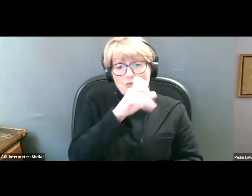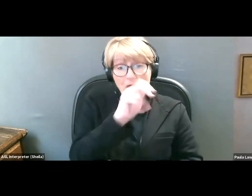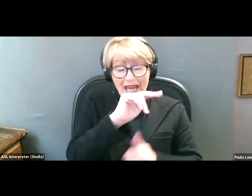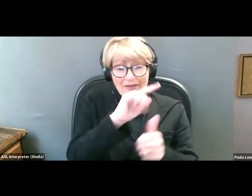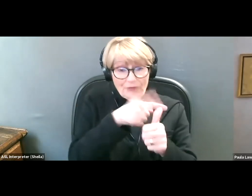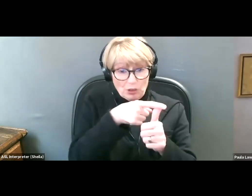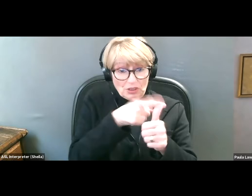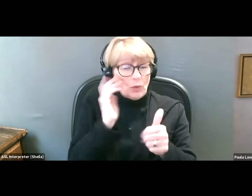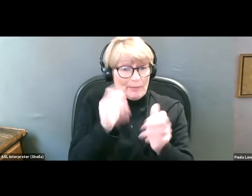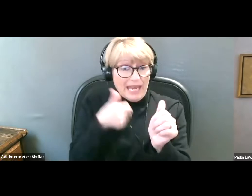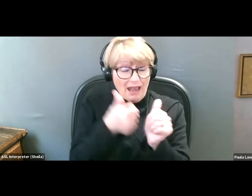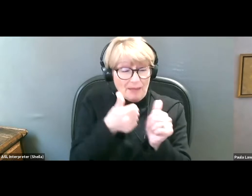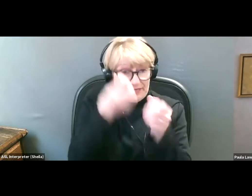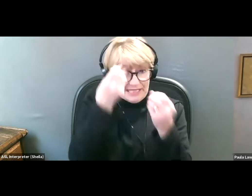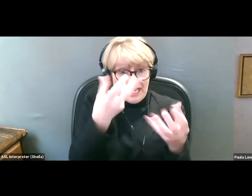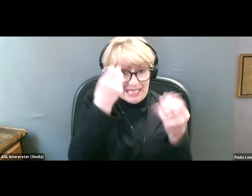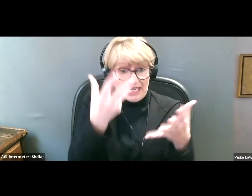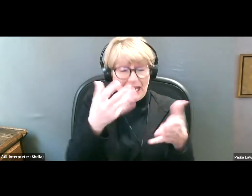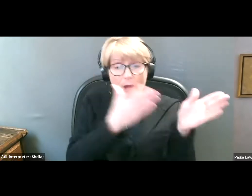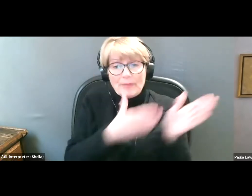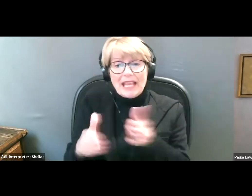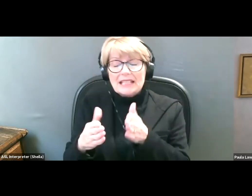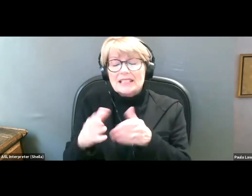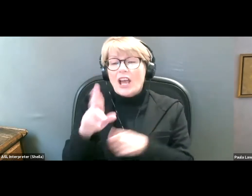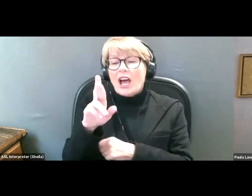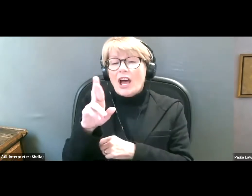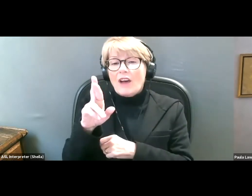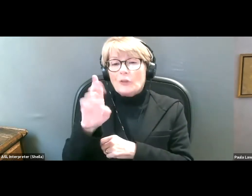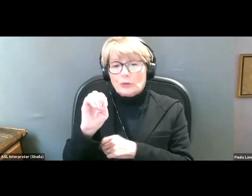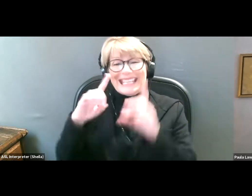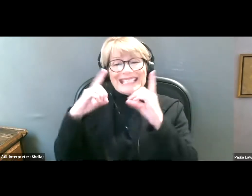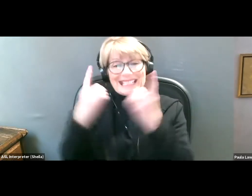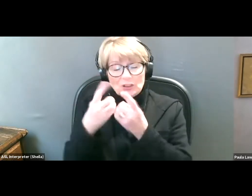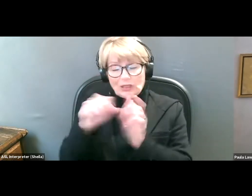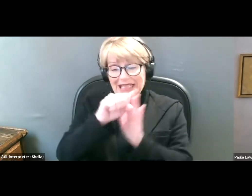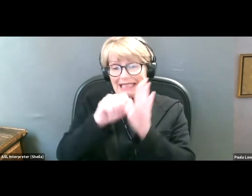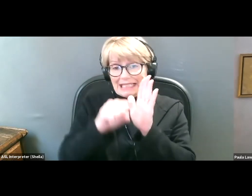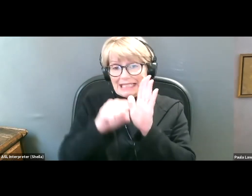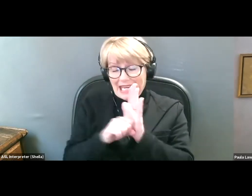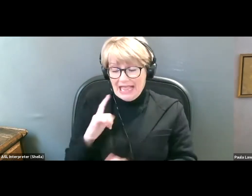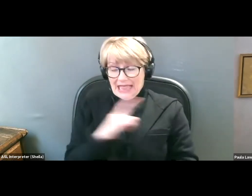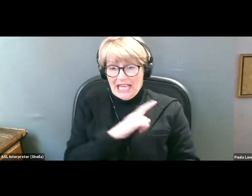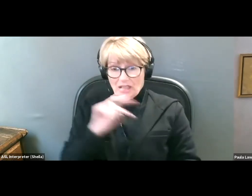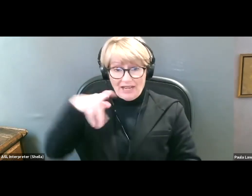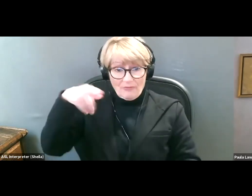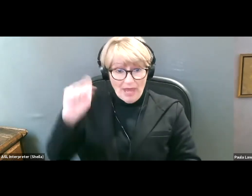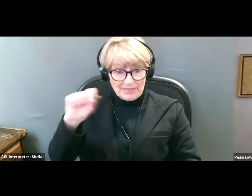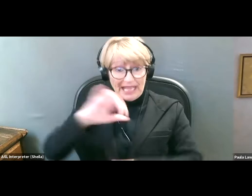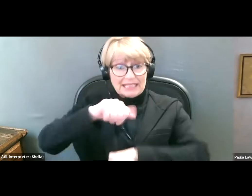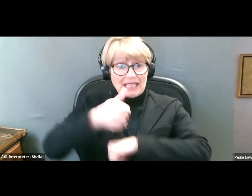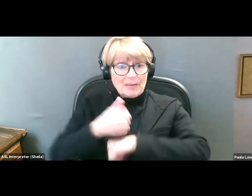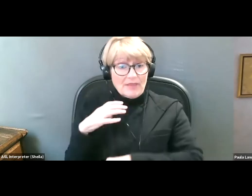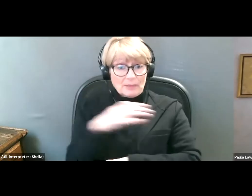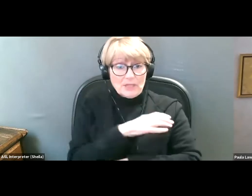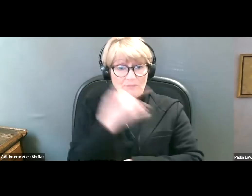giving the update on plans for redistricting of state legislative maps and for the setup of the commission for creating ward maps